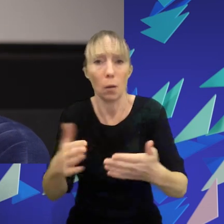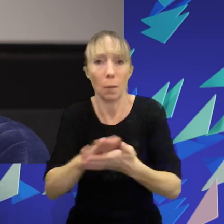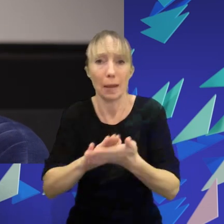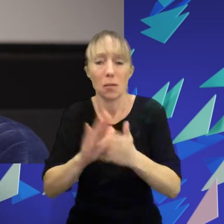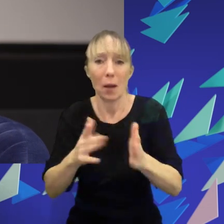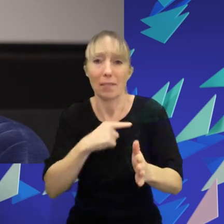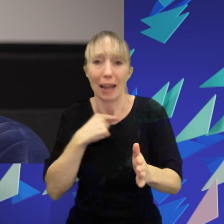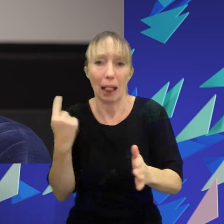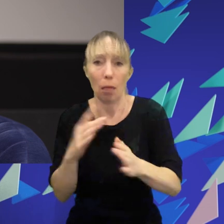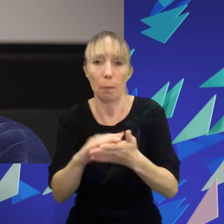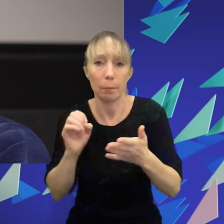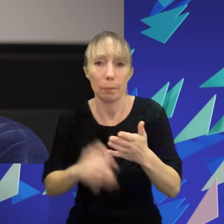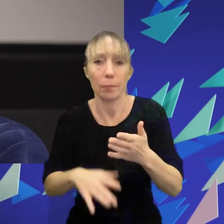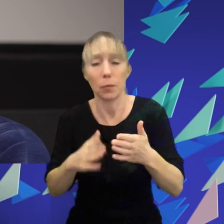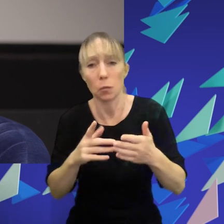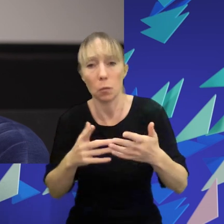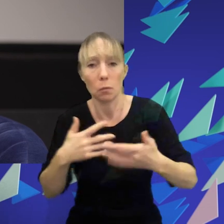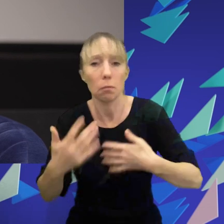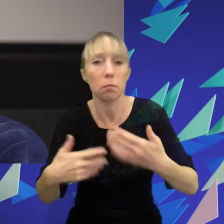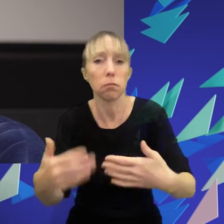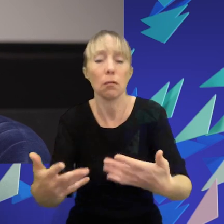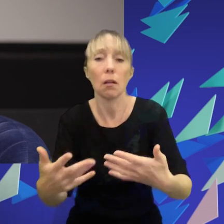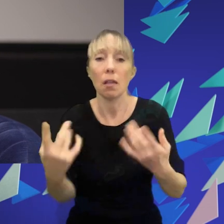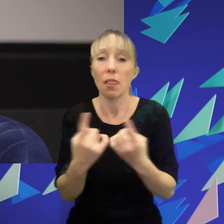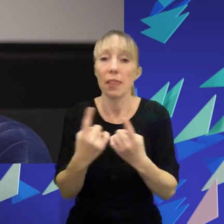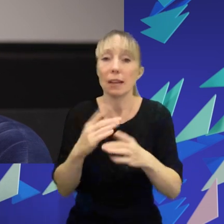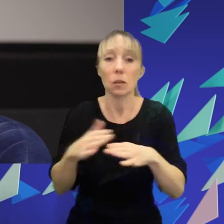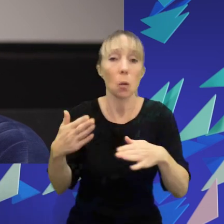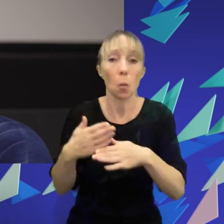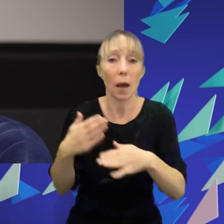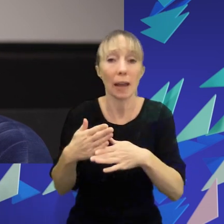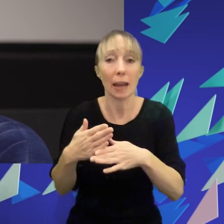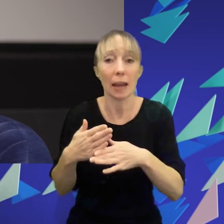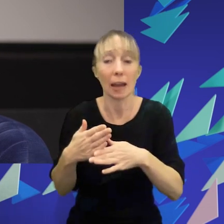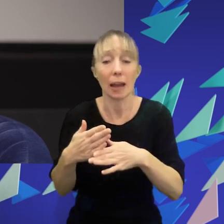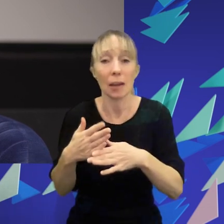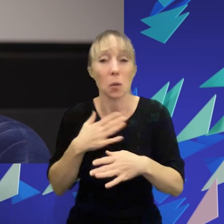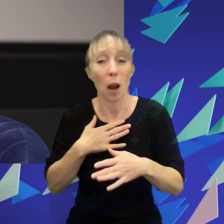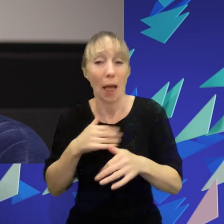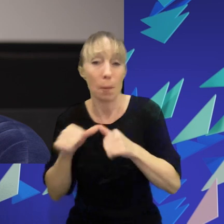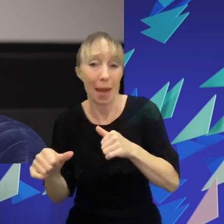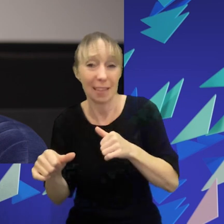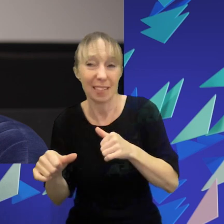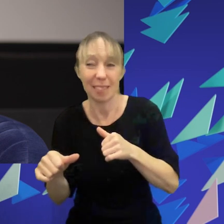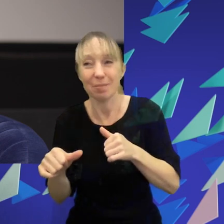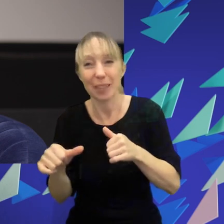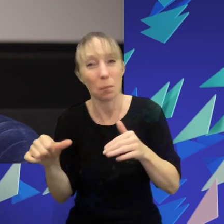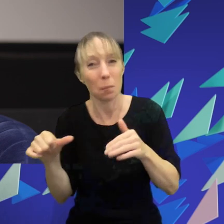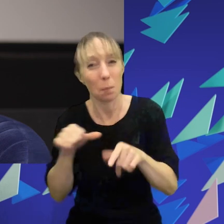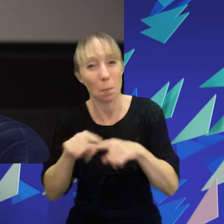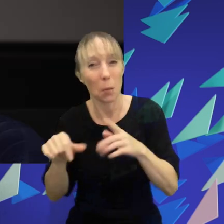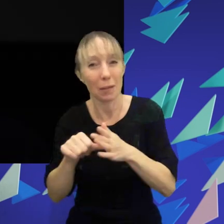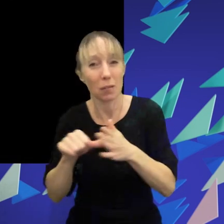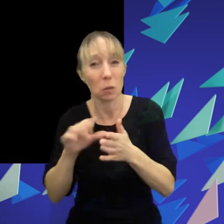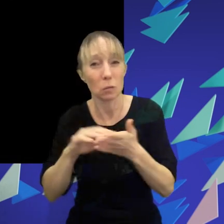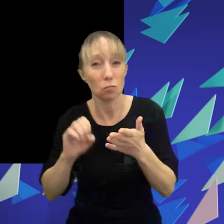to leave. Because maybe some things that are not working are the ones that maybe you like better, and those are the hardest to get out of the film. But you have to do